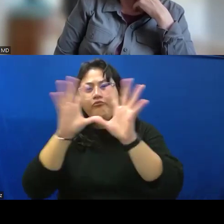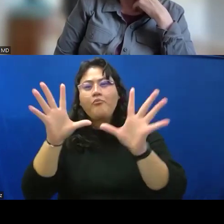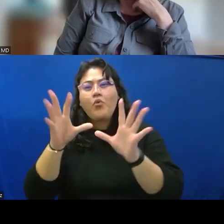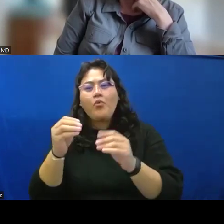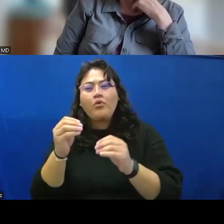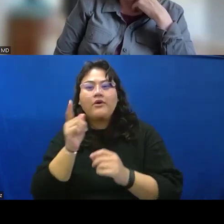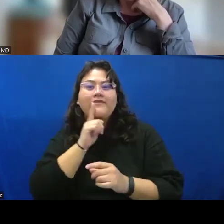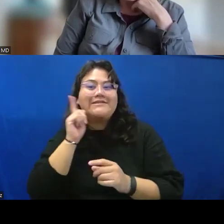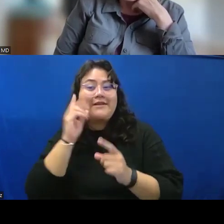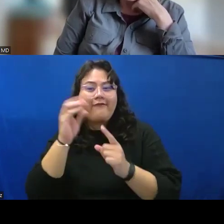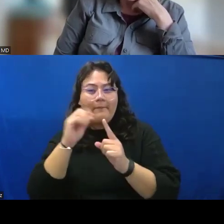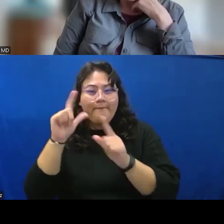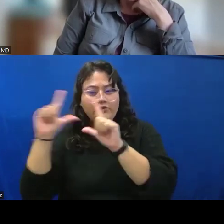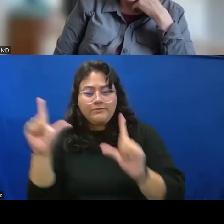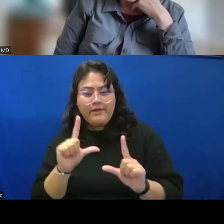EDI issues.